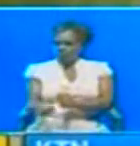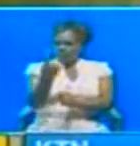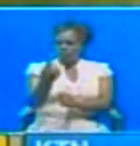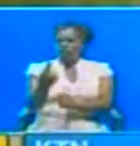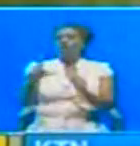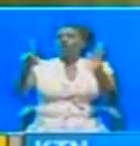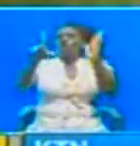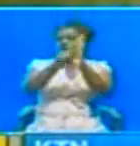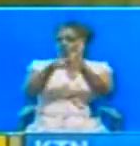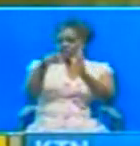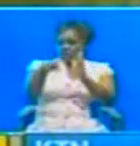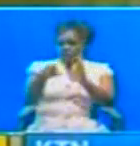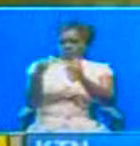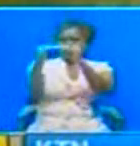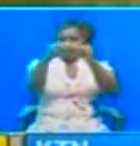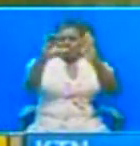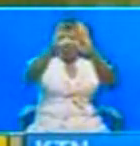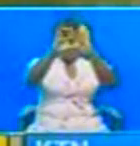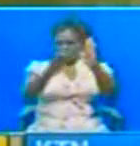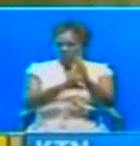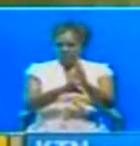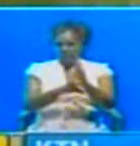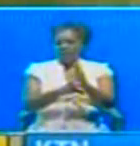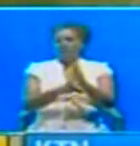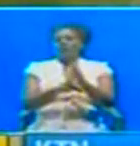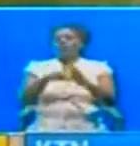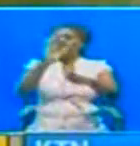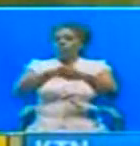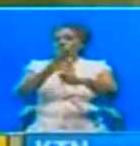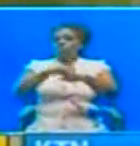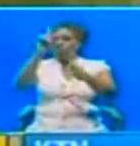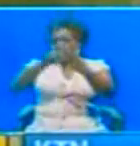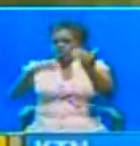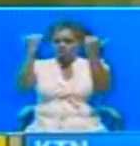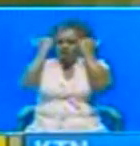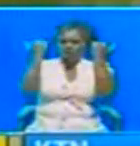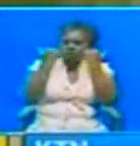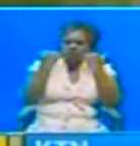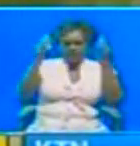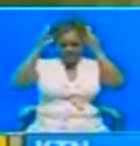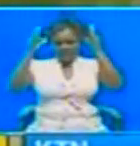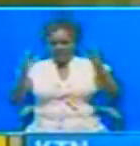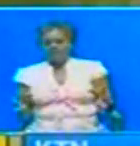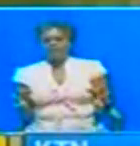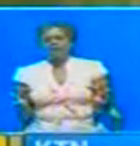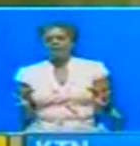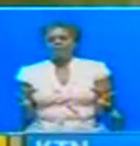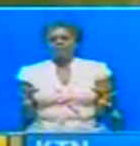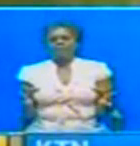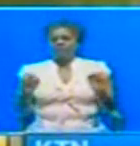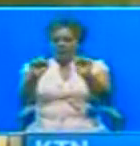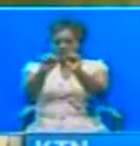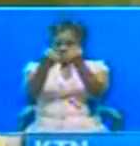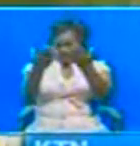law measures to the Constitution, it is only proper that the court should have a say about that ultimately. So what is